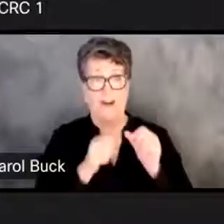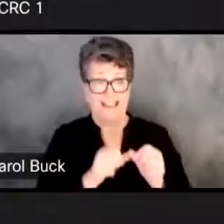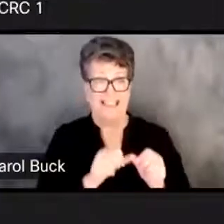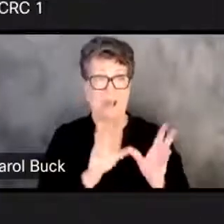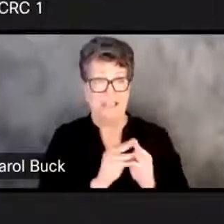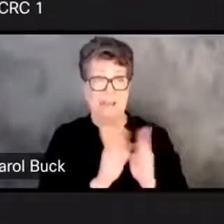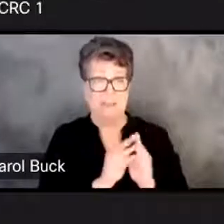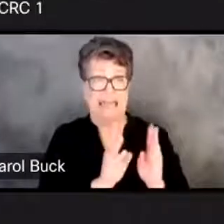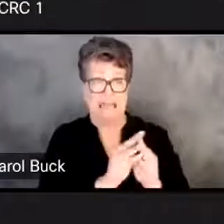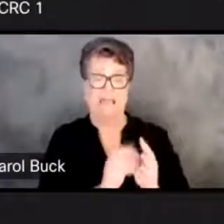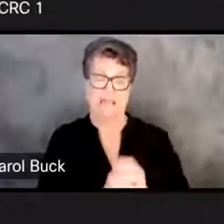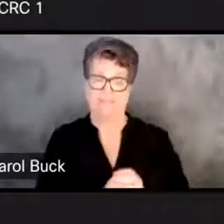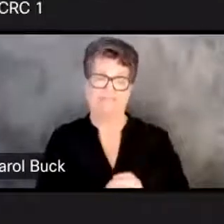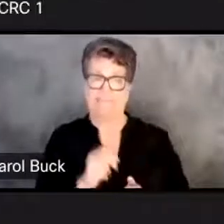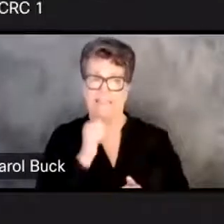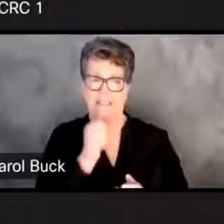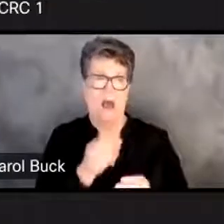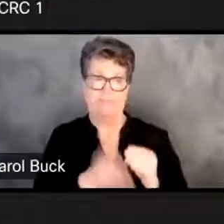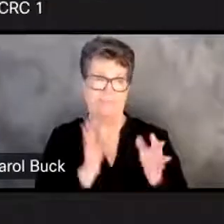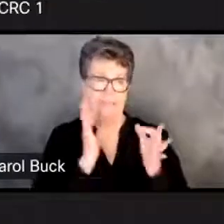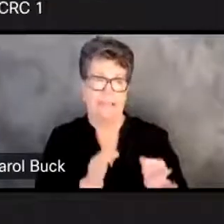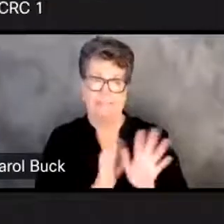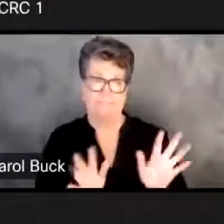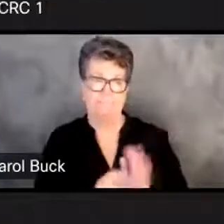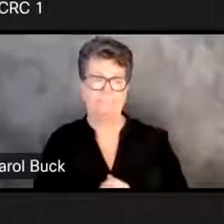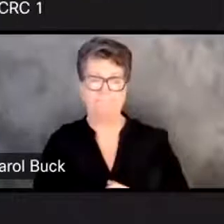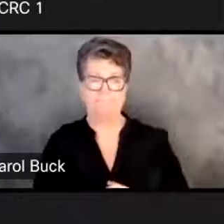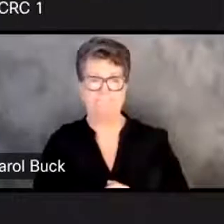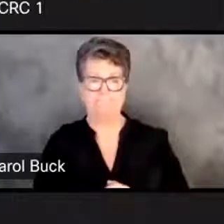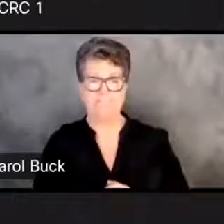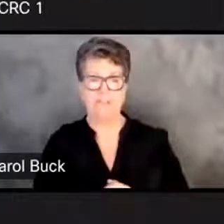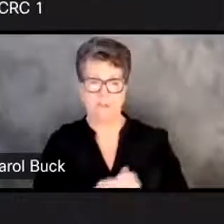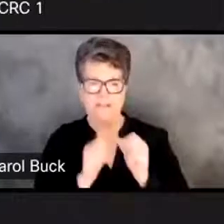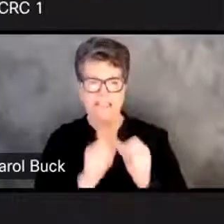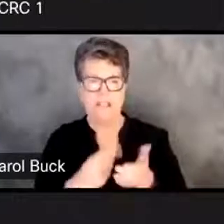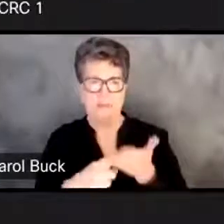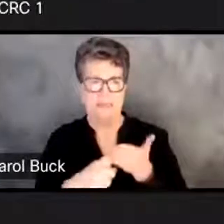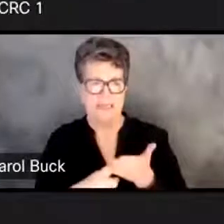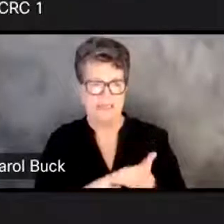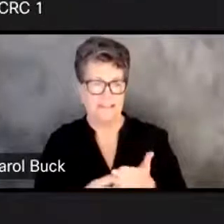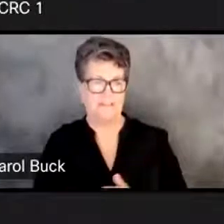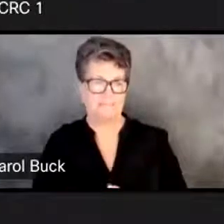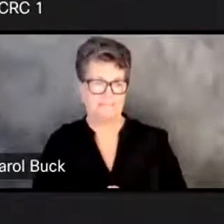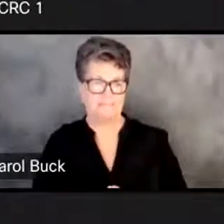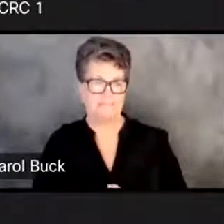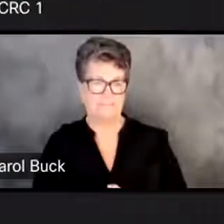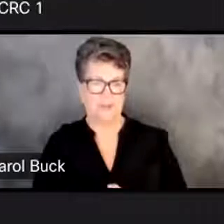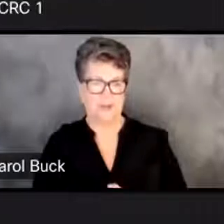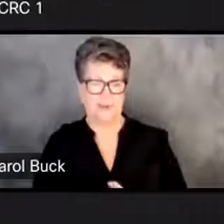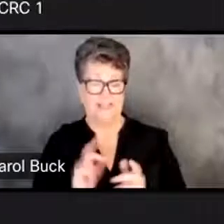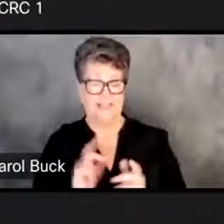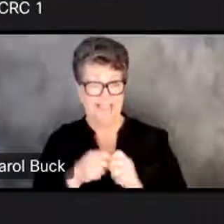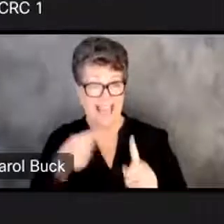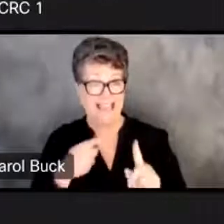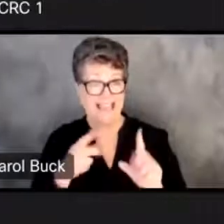has not been, I think, nothing definitive decided at this point. I wish I could say